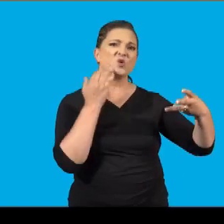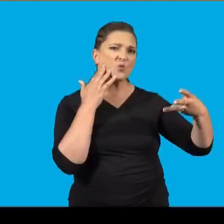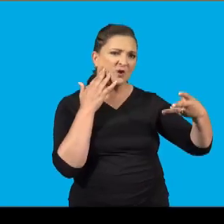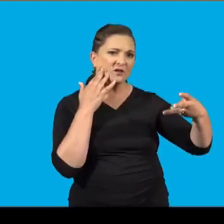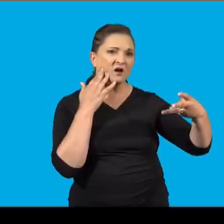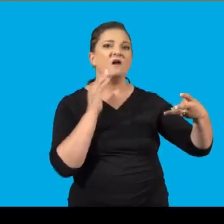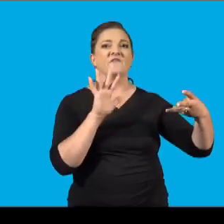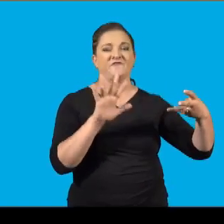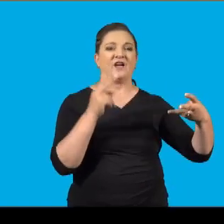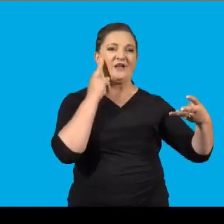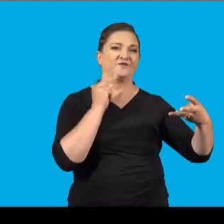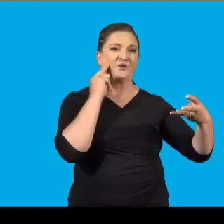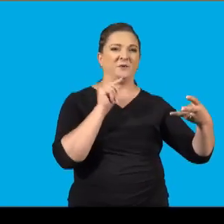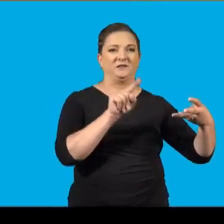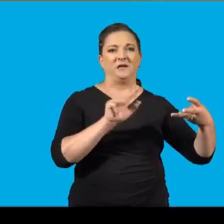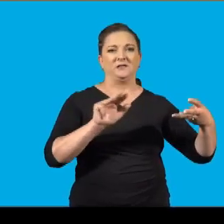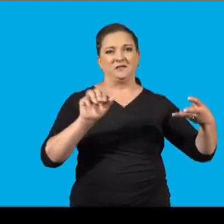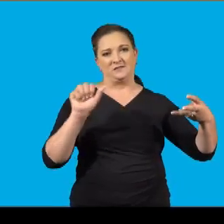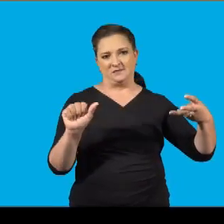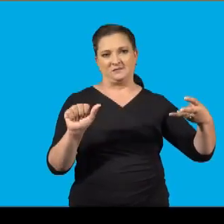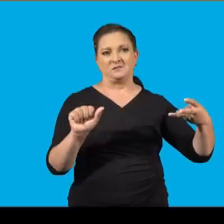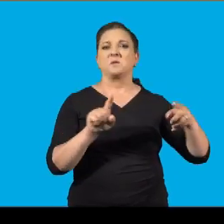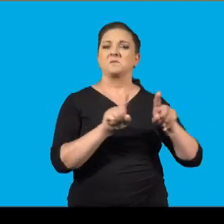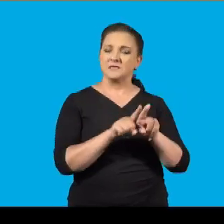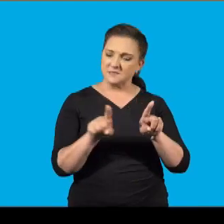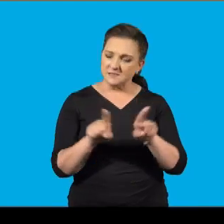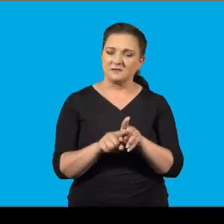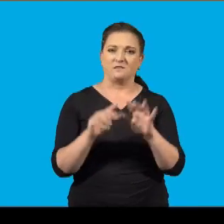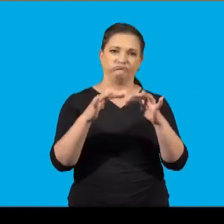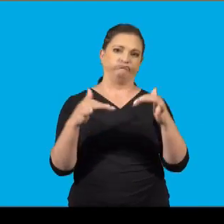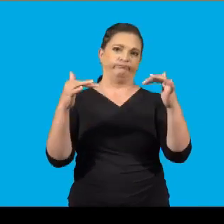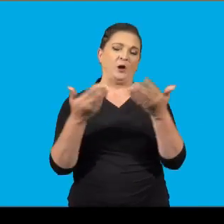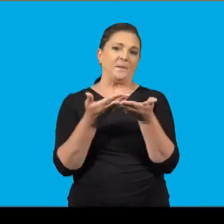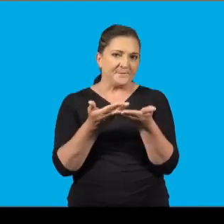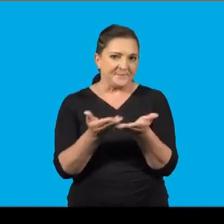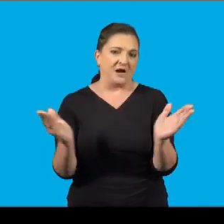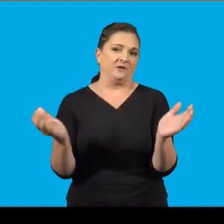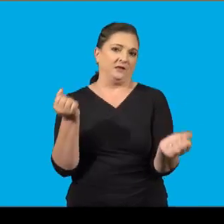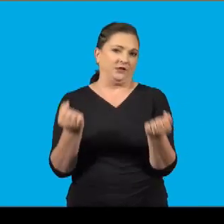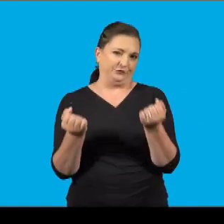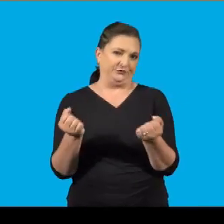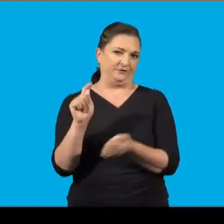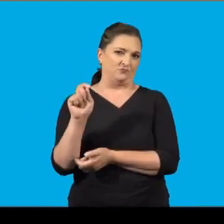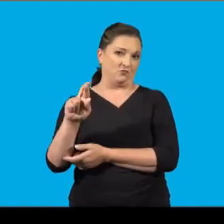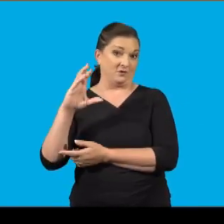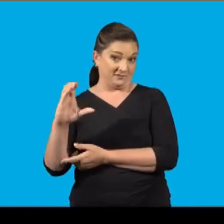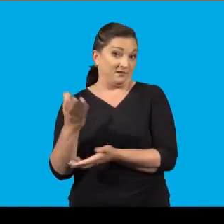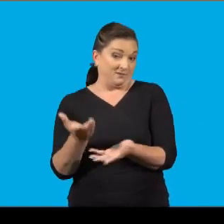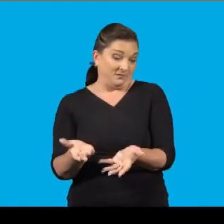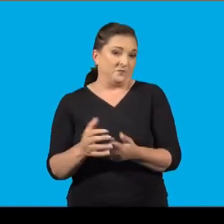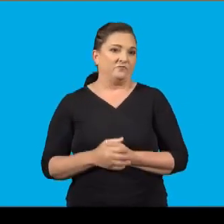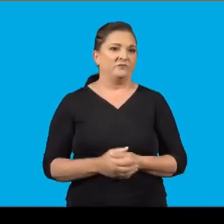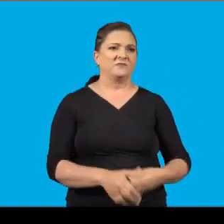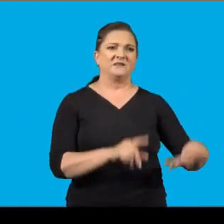November 1996, which is exactly when public hearings of the TRC were held. Another